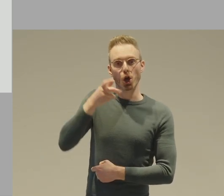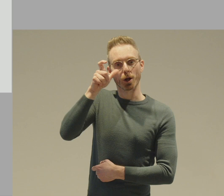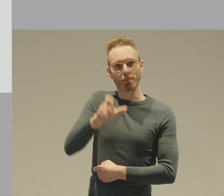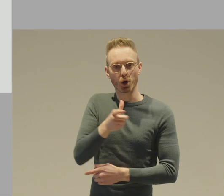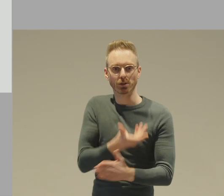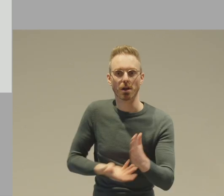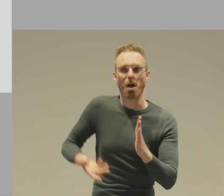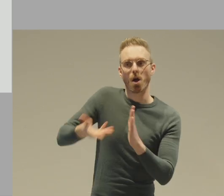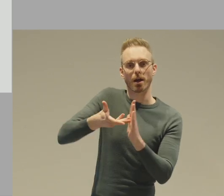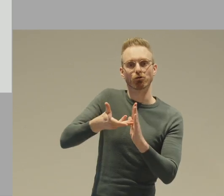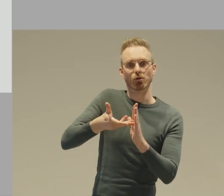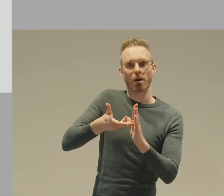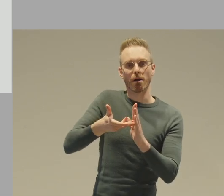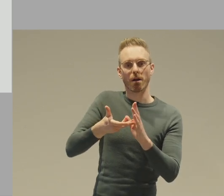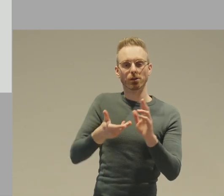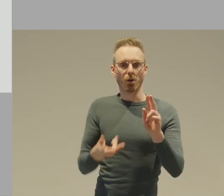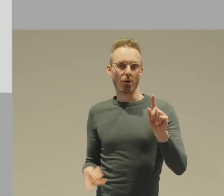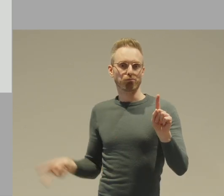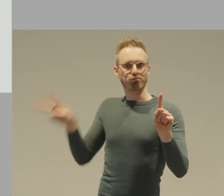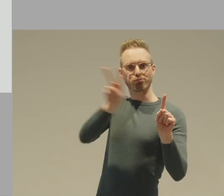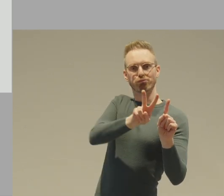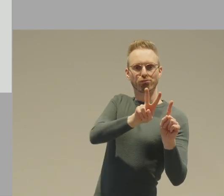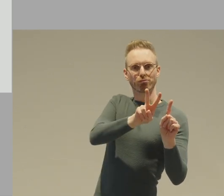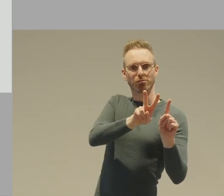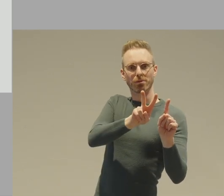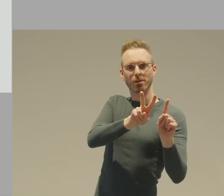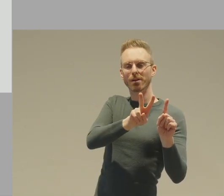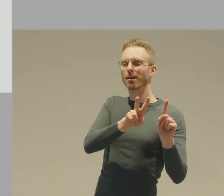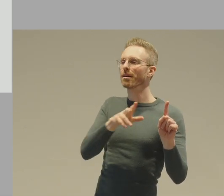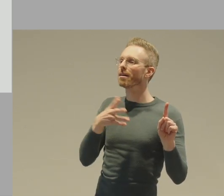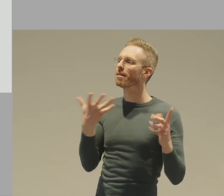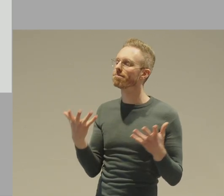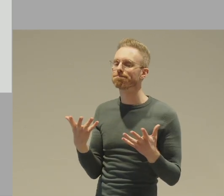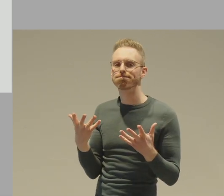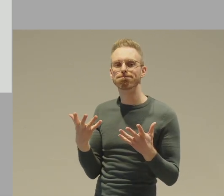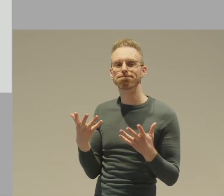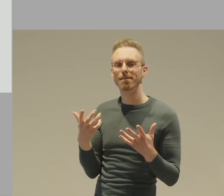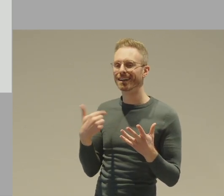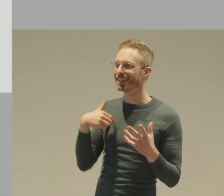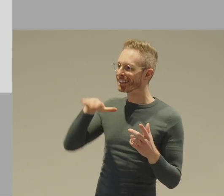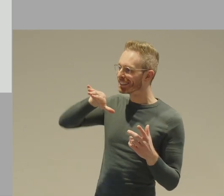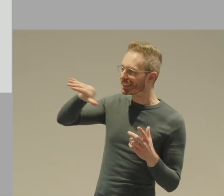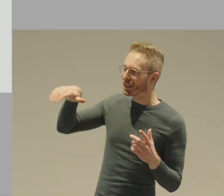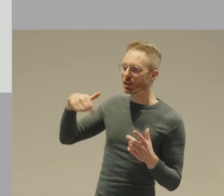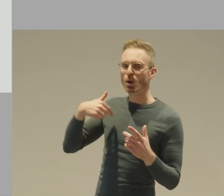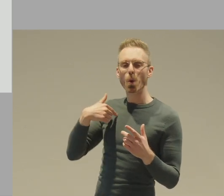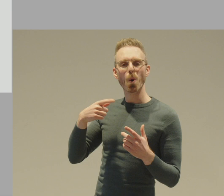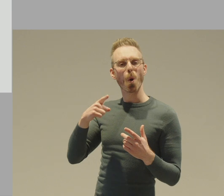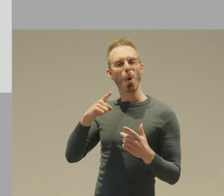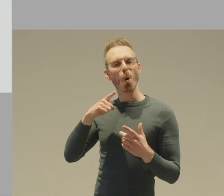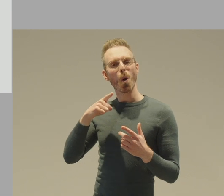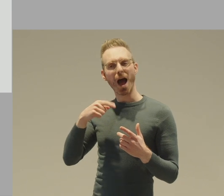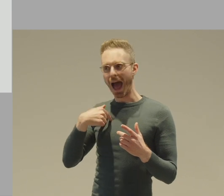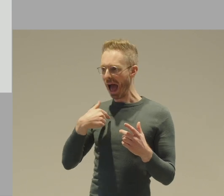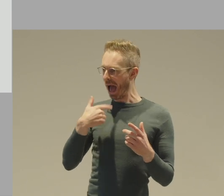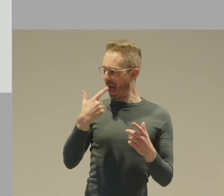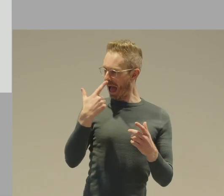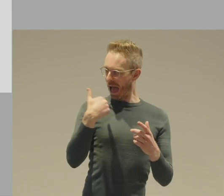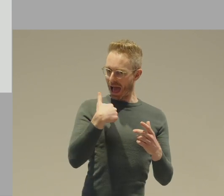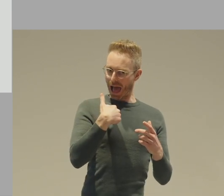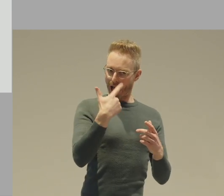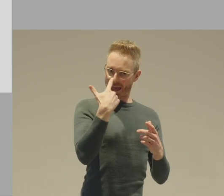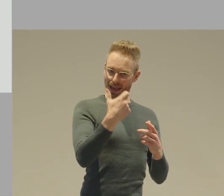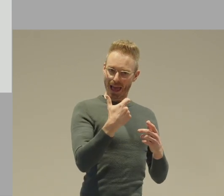well, why can't I just talk to this person's mum? They're a legal guardian. I don't need to talk to you. Why are you on this call? I'll just talk to the mum. Thank you very